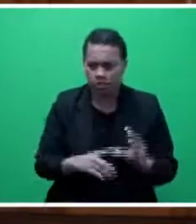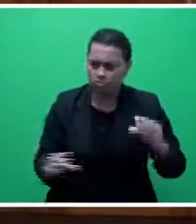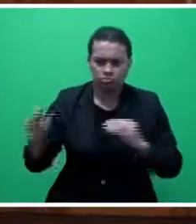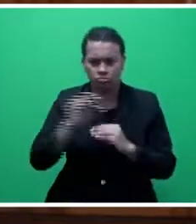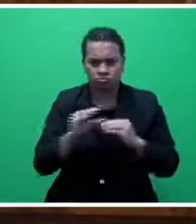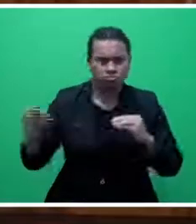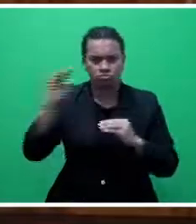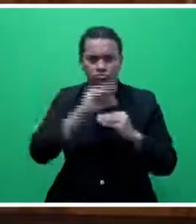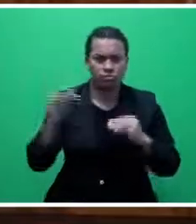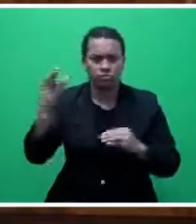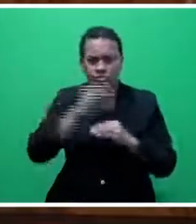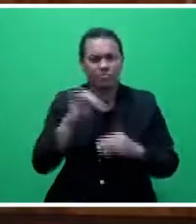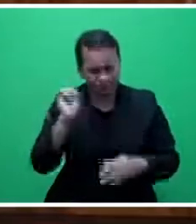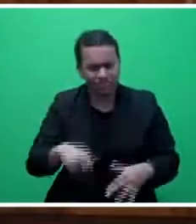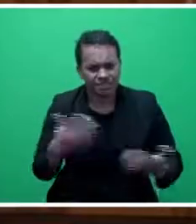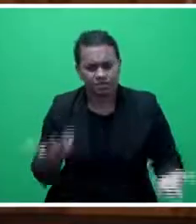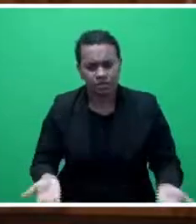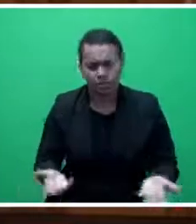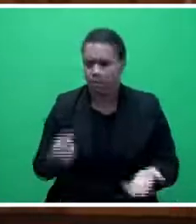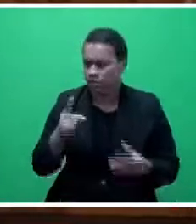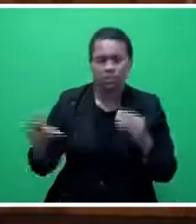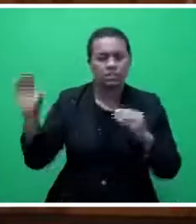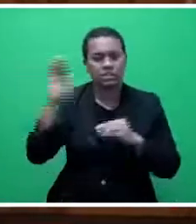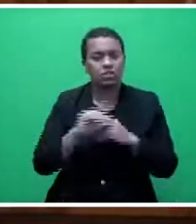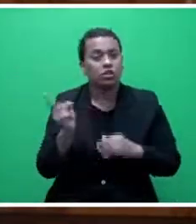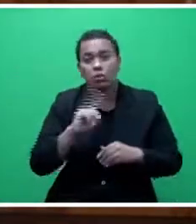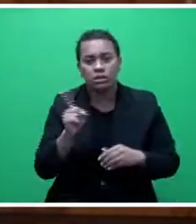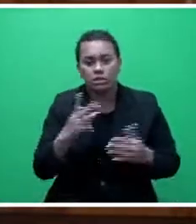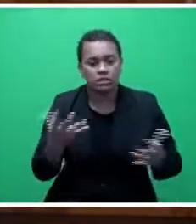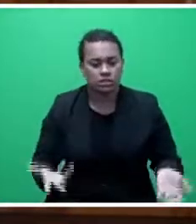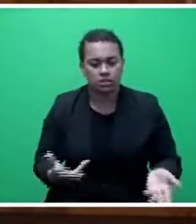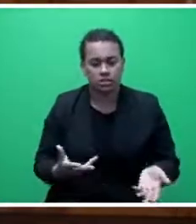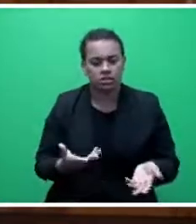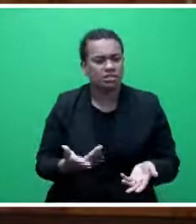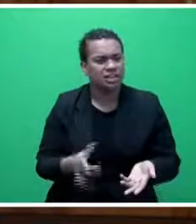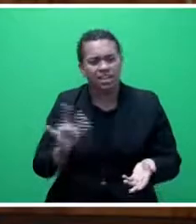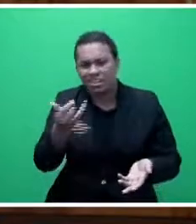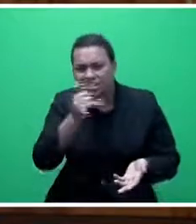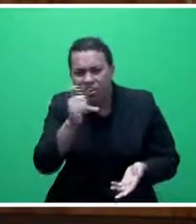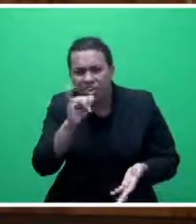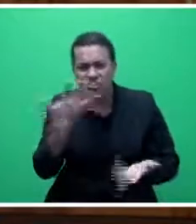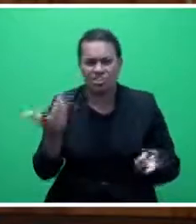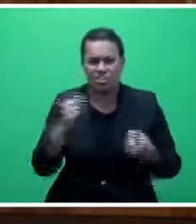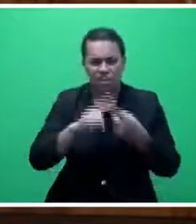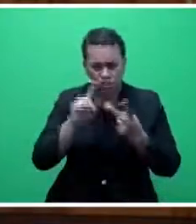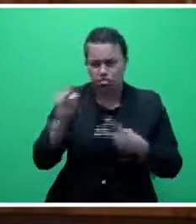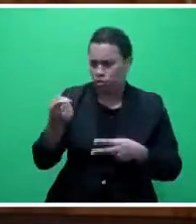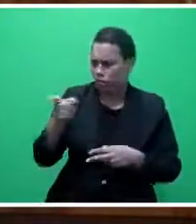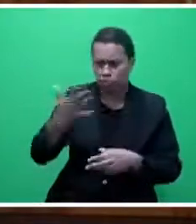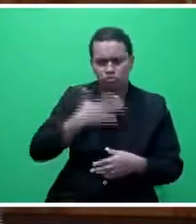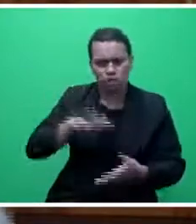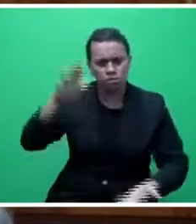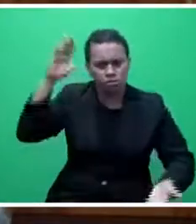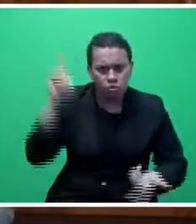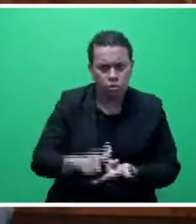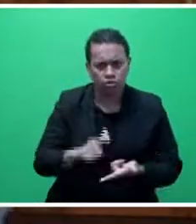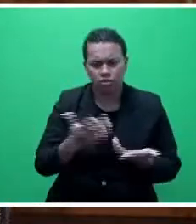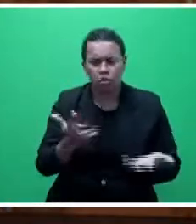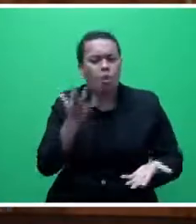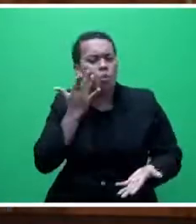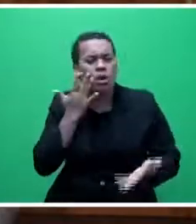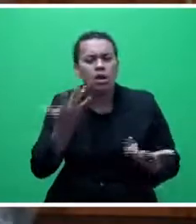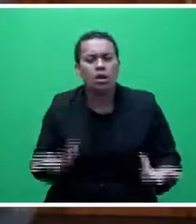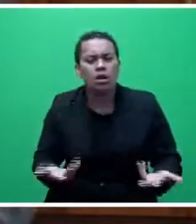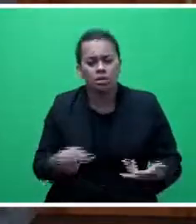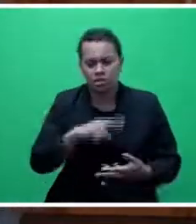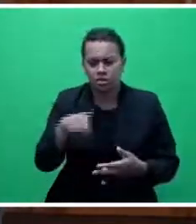Yes, Mr. Speaker, sir. But they wanted to bring down the price of lamb chops and beer at election time. This